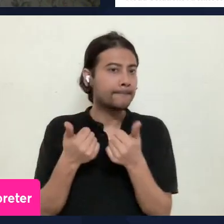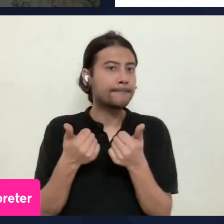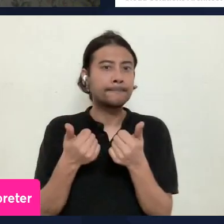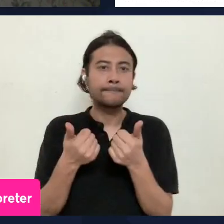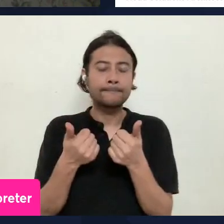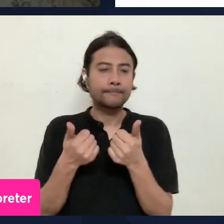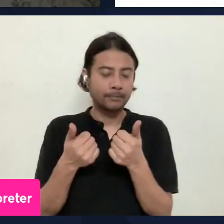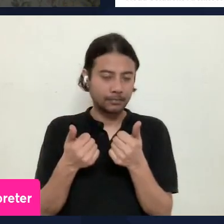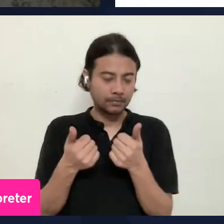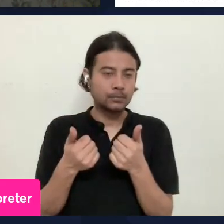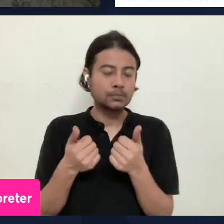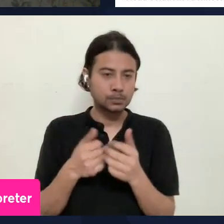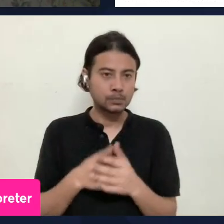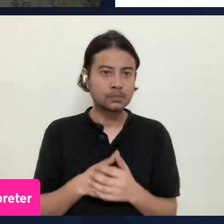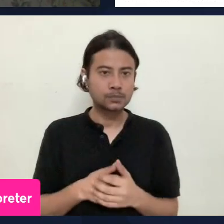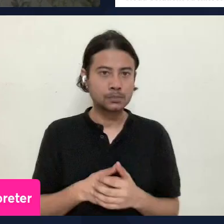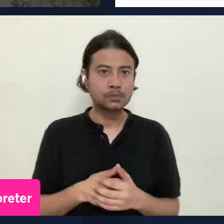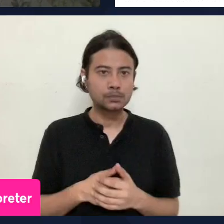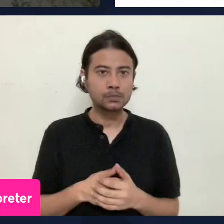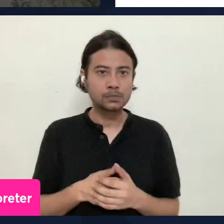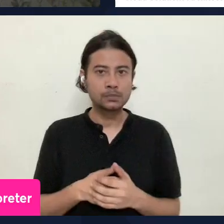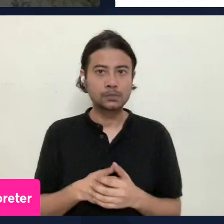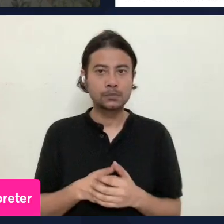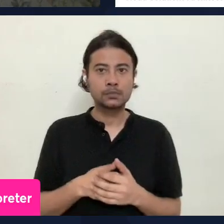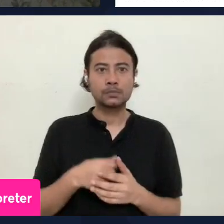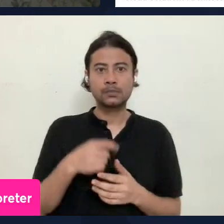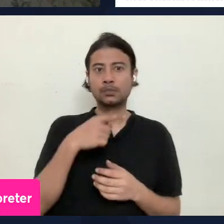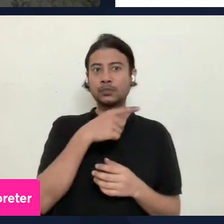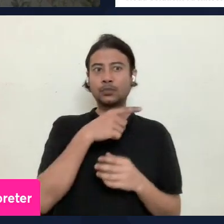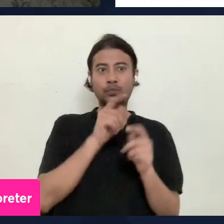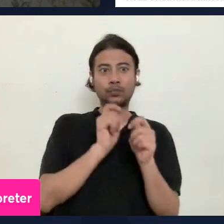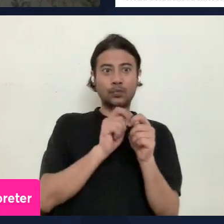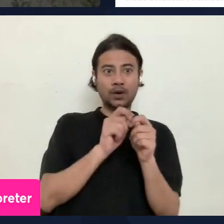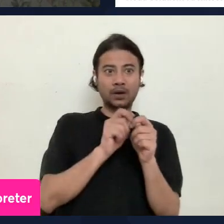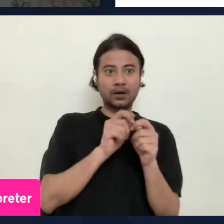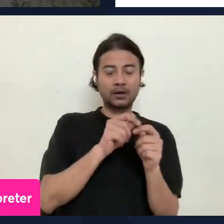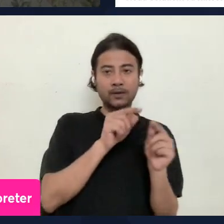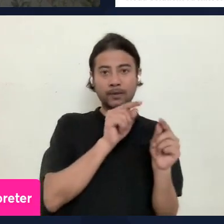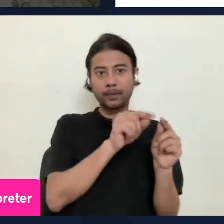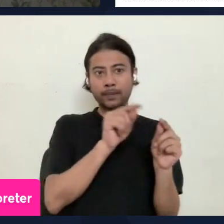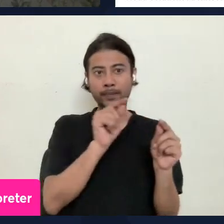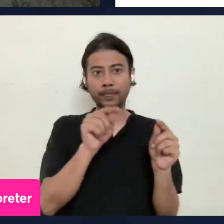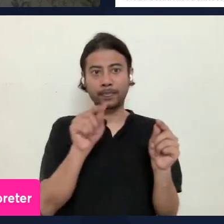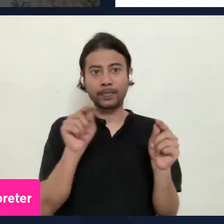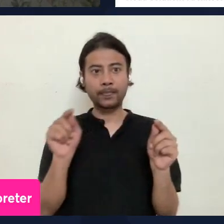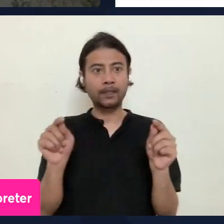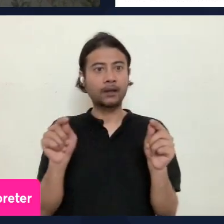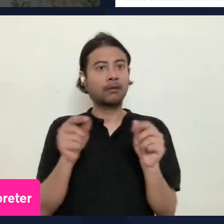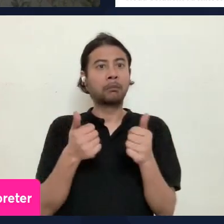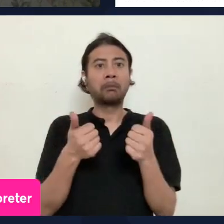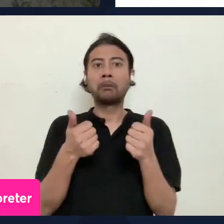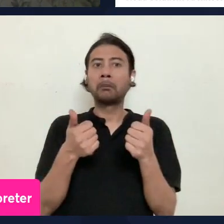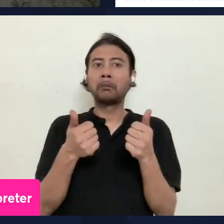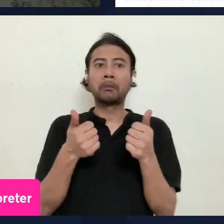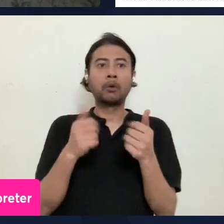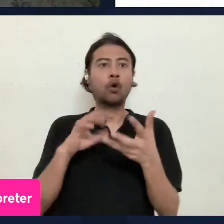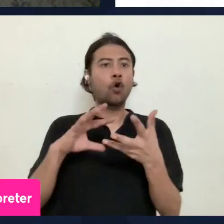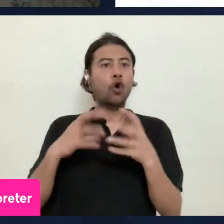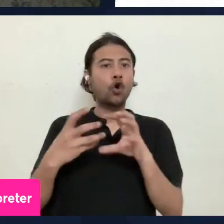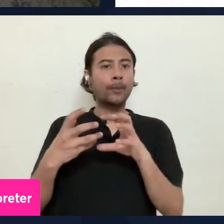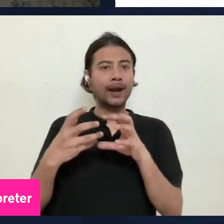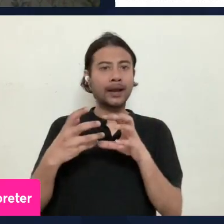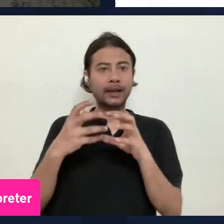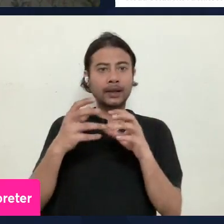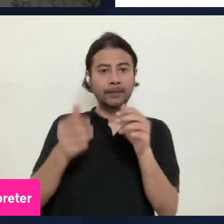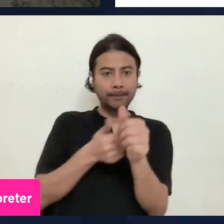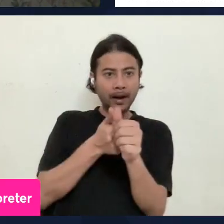into their pipelines, things like handling snapshots in backup, everything else, all automated. So actually